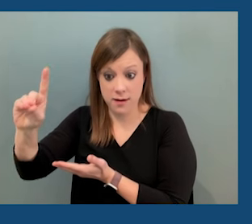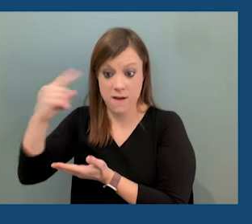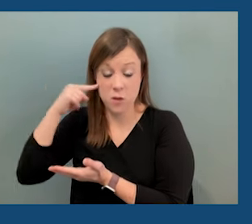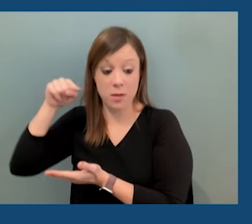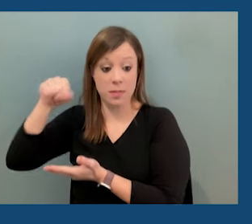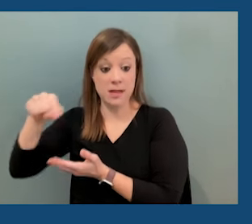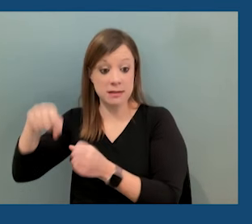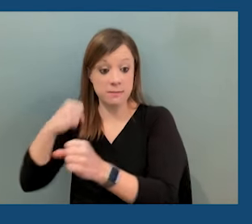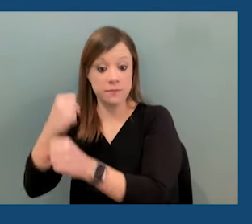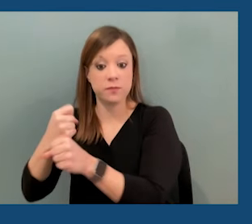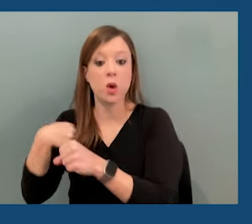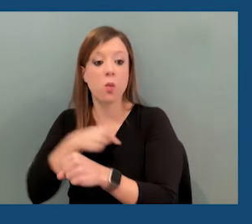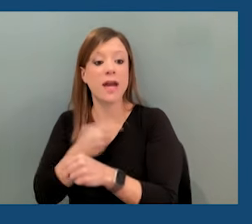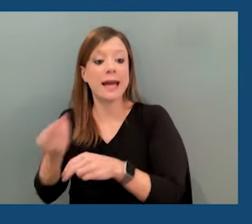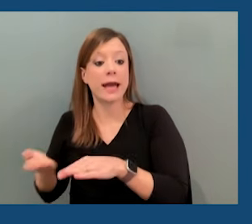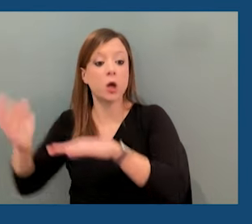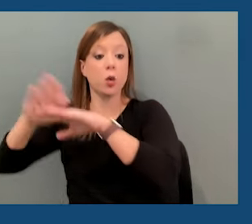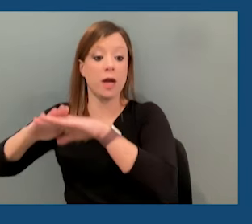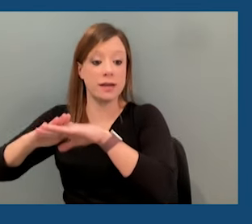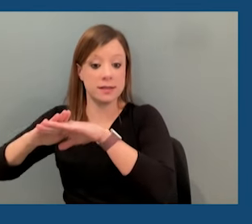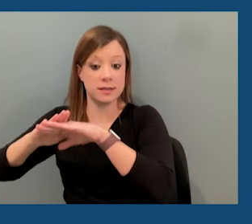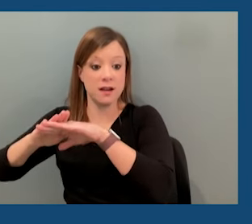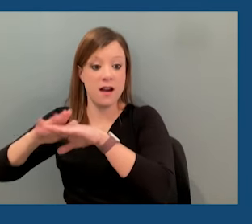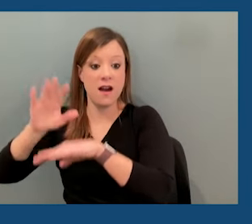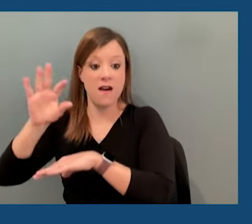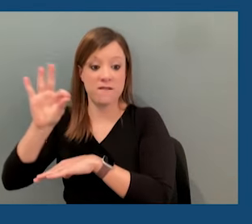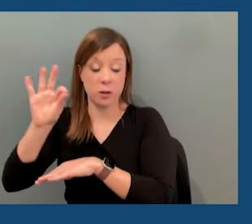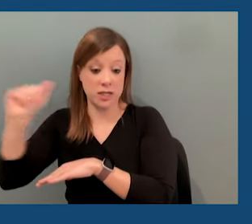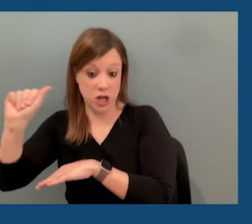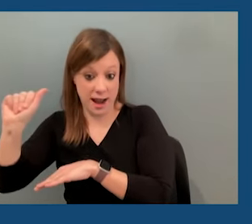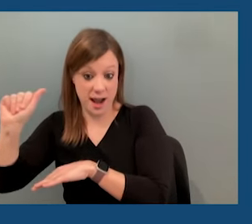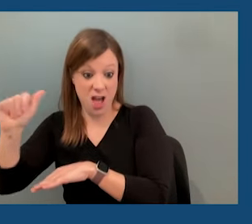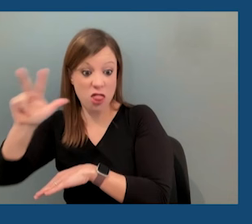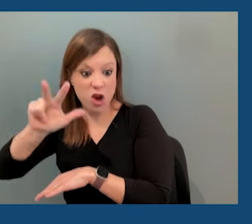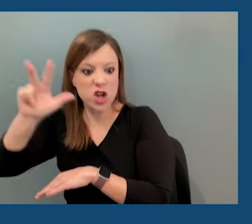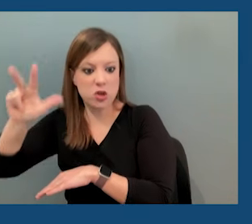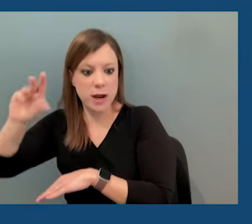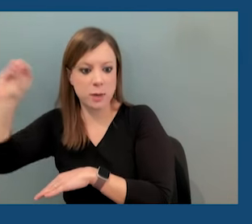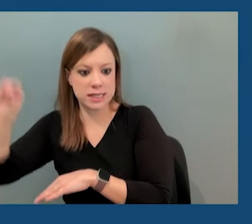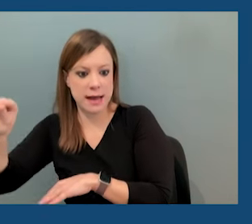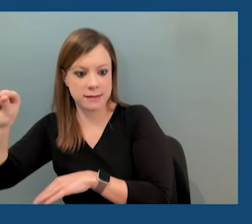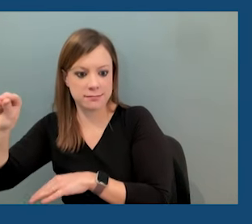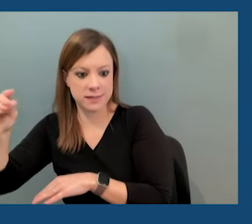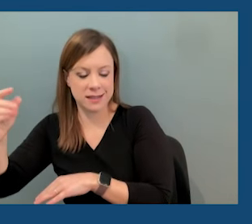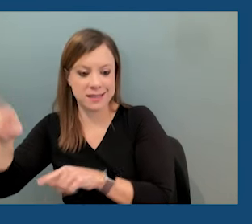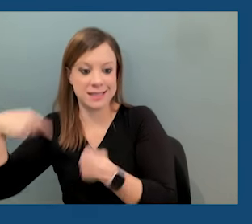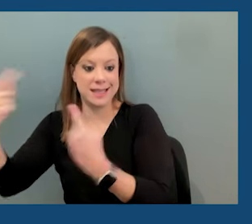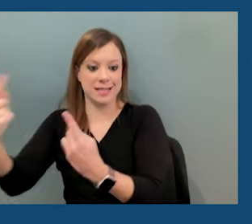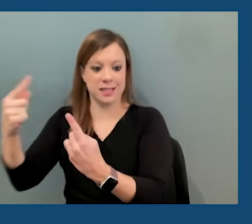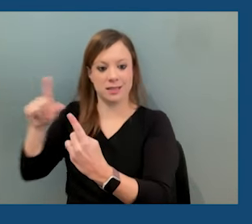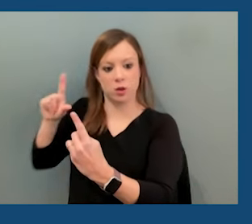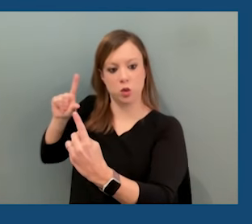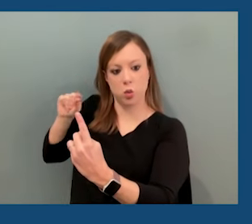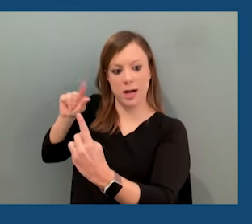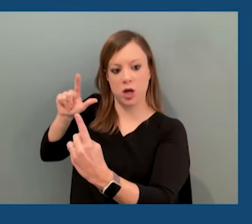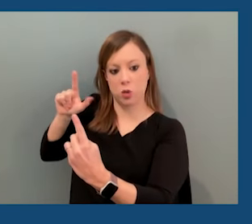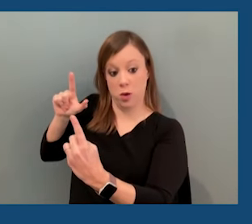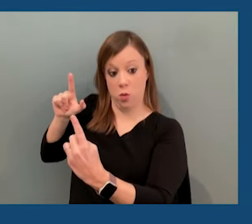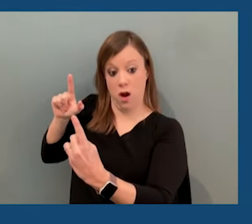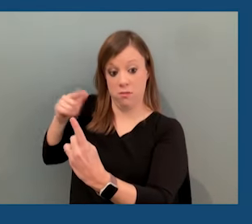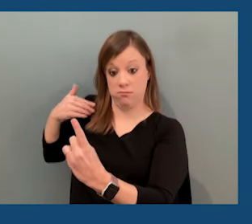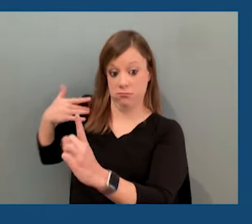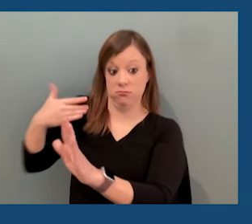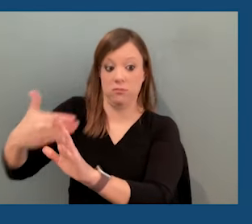have increased foundation aid by 33% since 2021. That is progress. That is making up for all